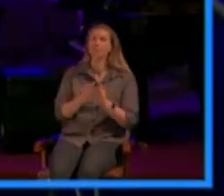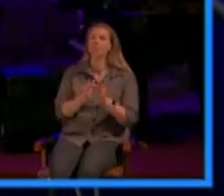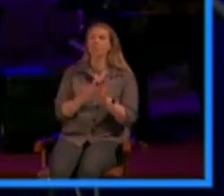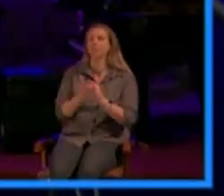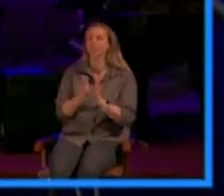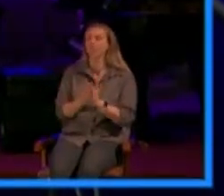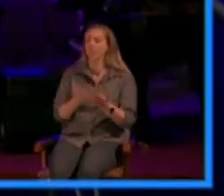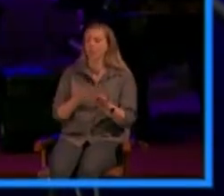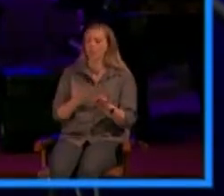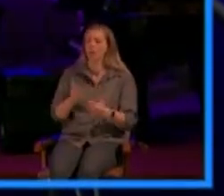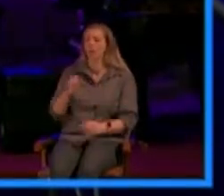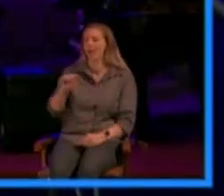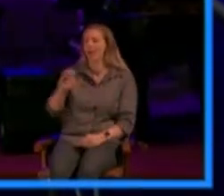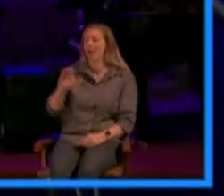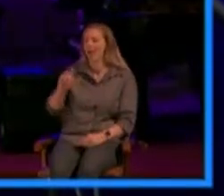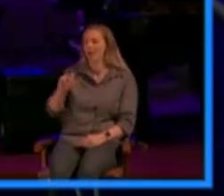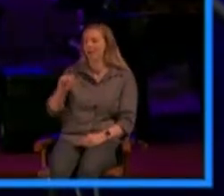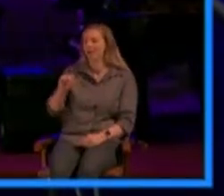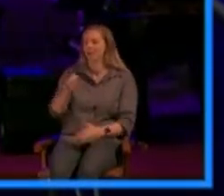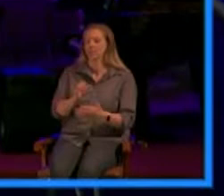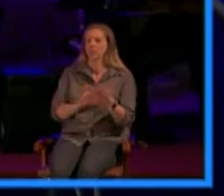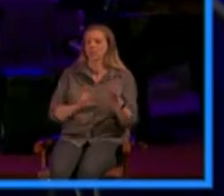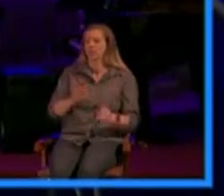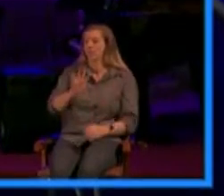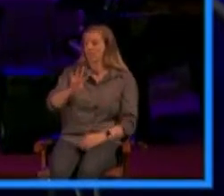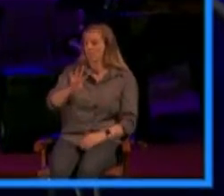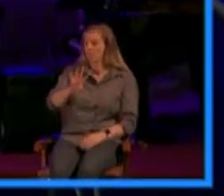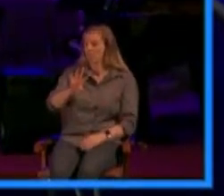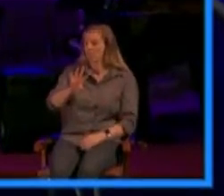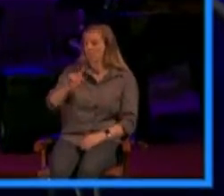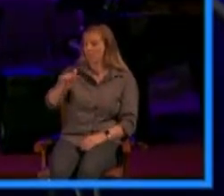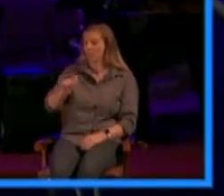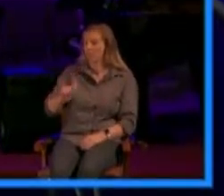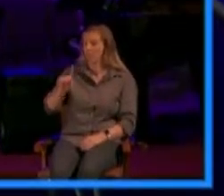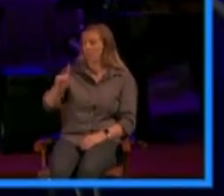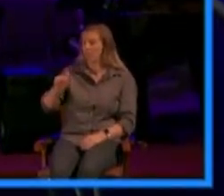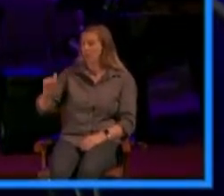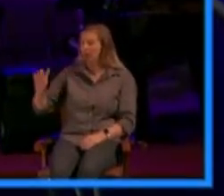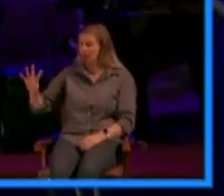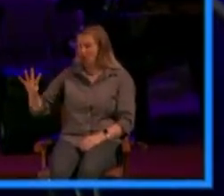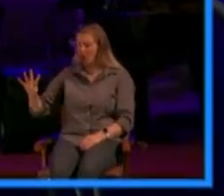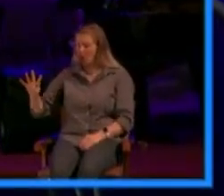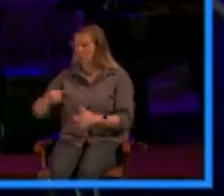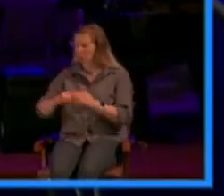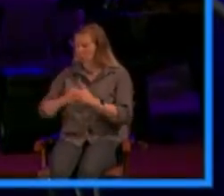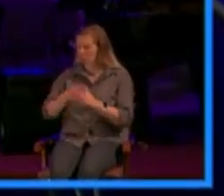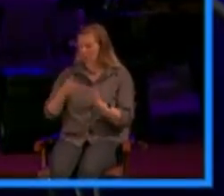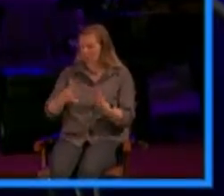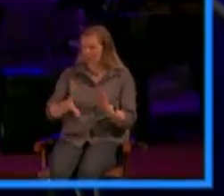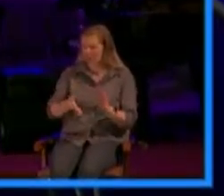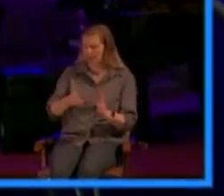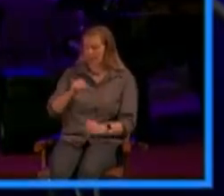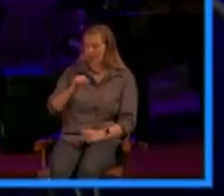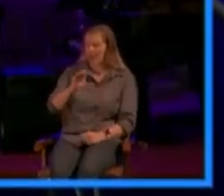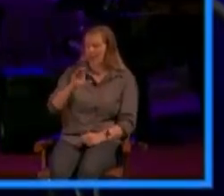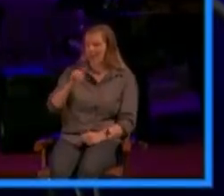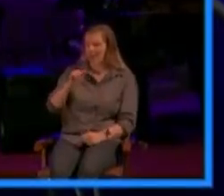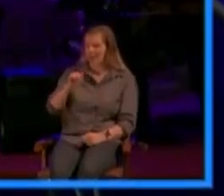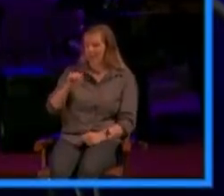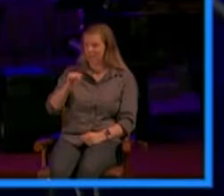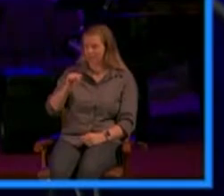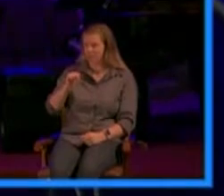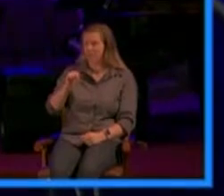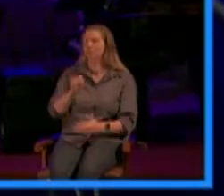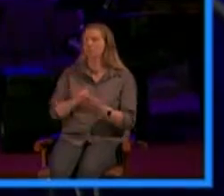verses 1 through 4. That's really just going to be our jumping off passage. And we're going to talk about this a